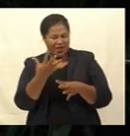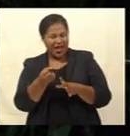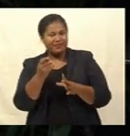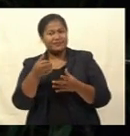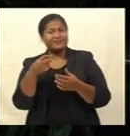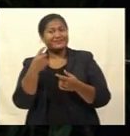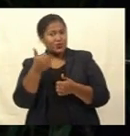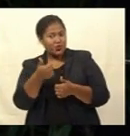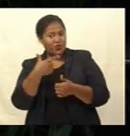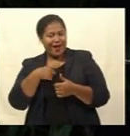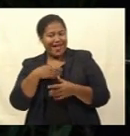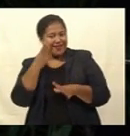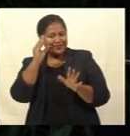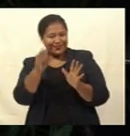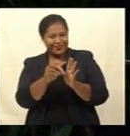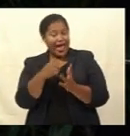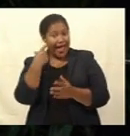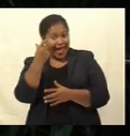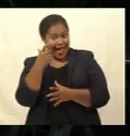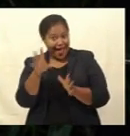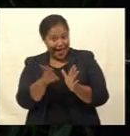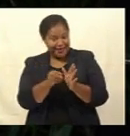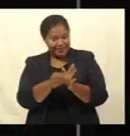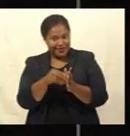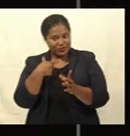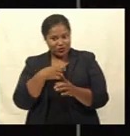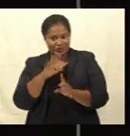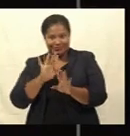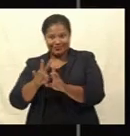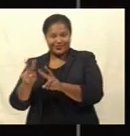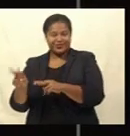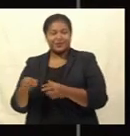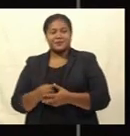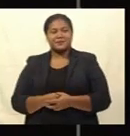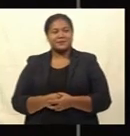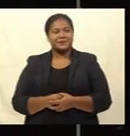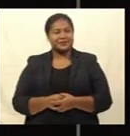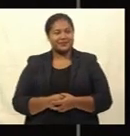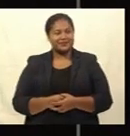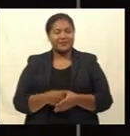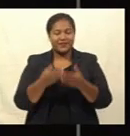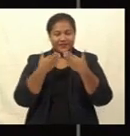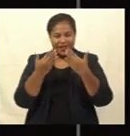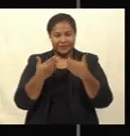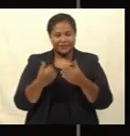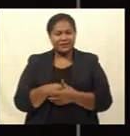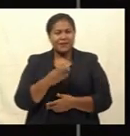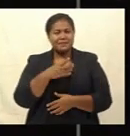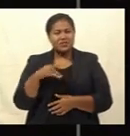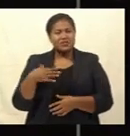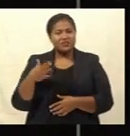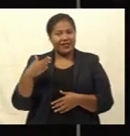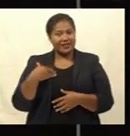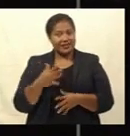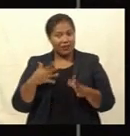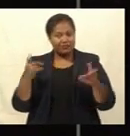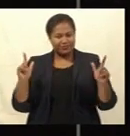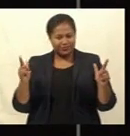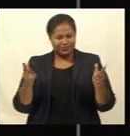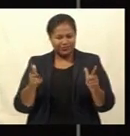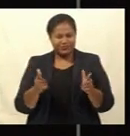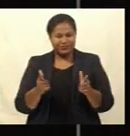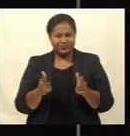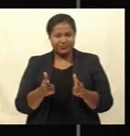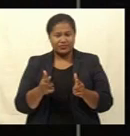in terms of tracking down this virus. Edwin. Vinaka Christiana, the Ministry of Health has narrowed down the number of